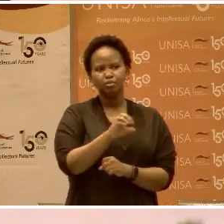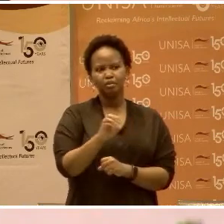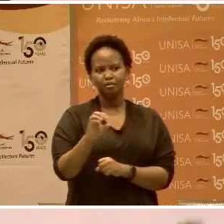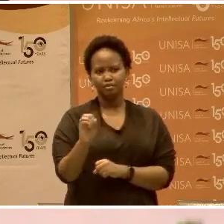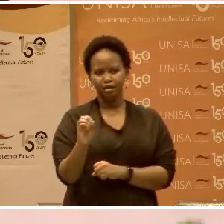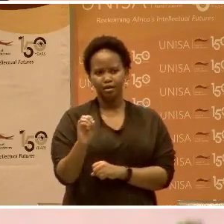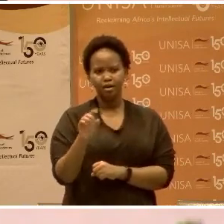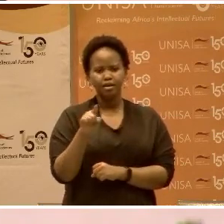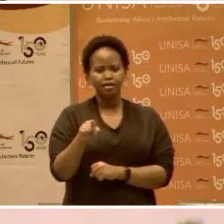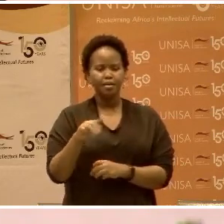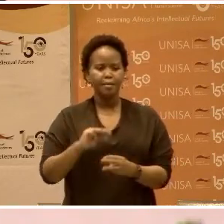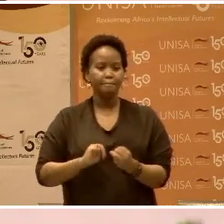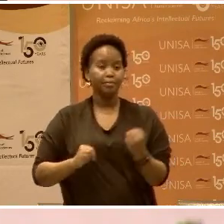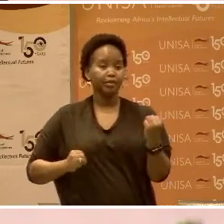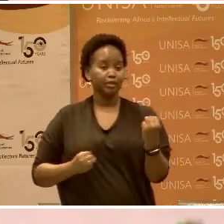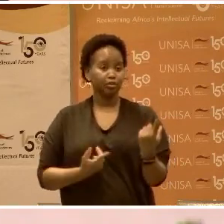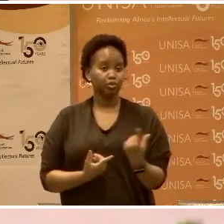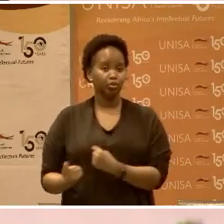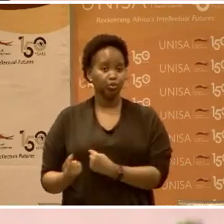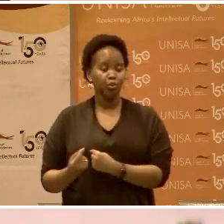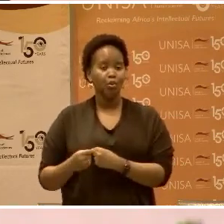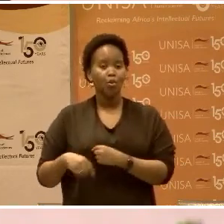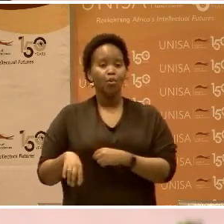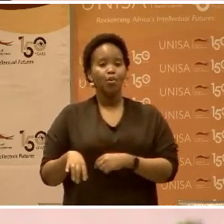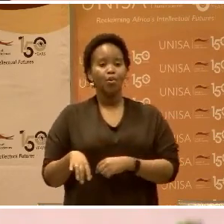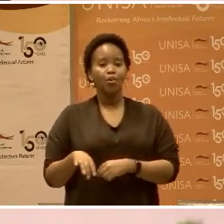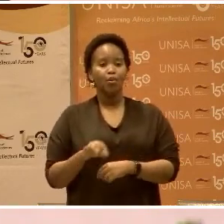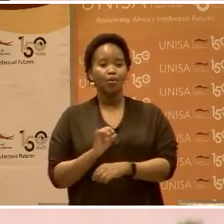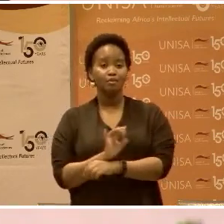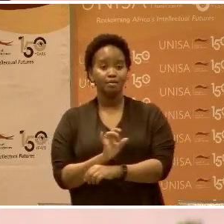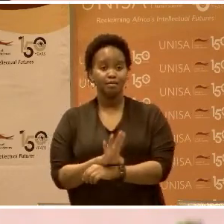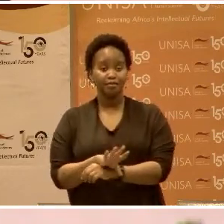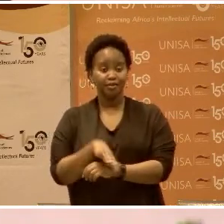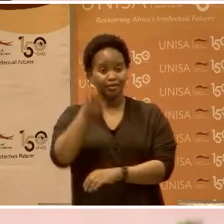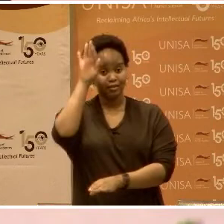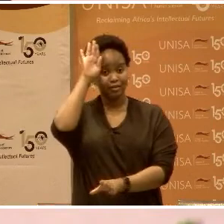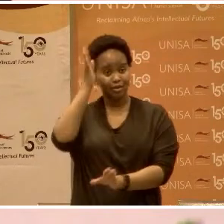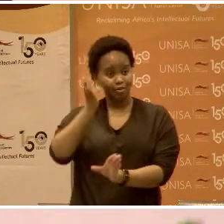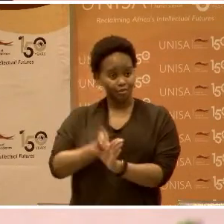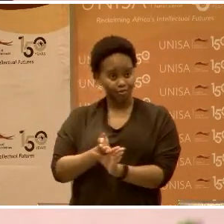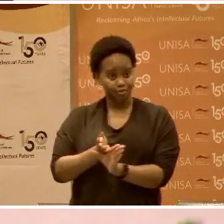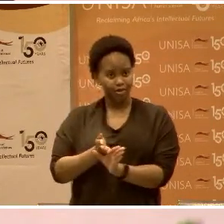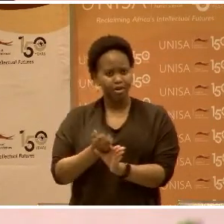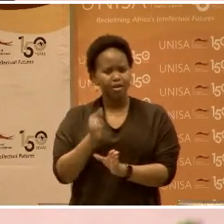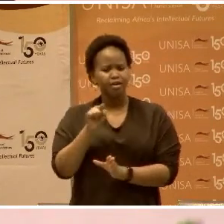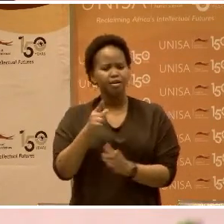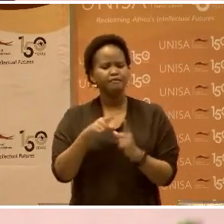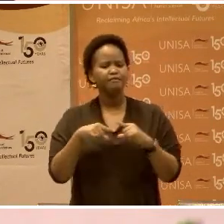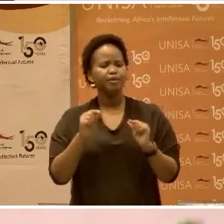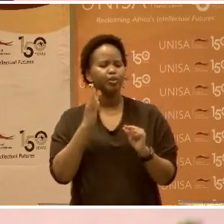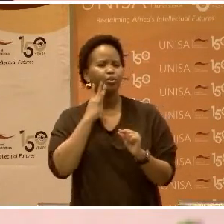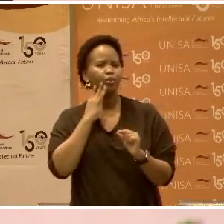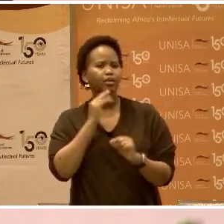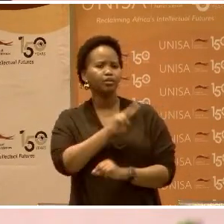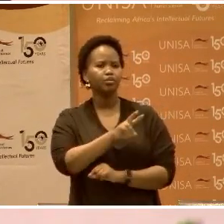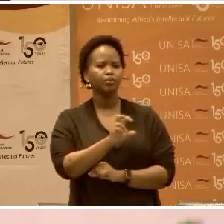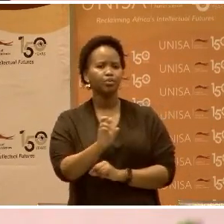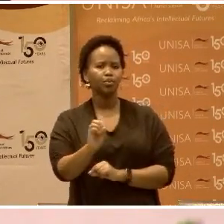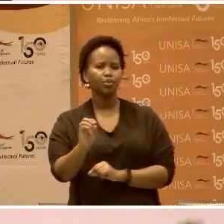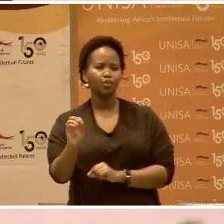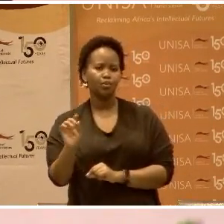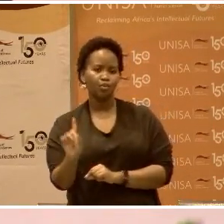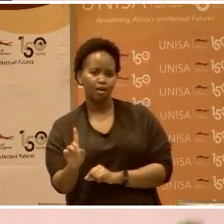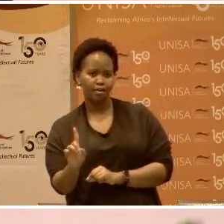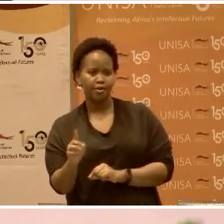degree in counseling psychology in the same university and finished in 2001. He enrolled on another master's